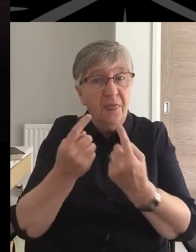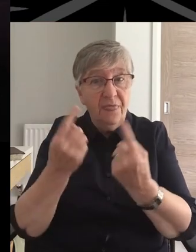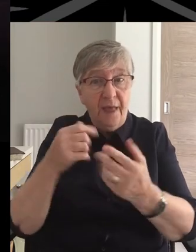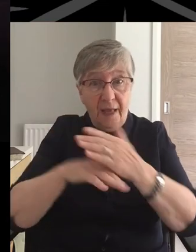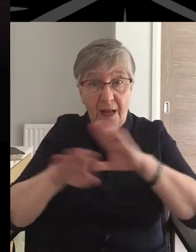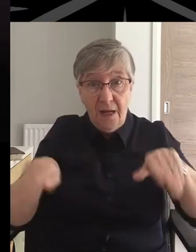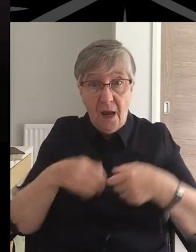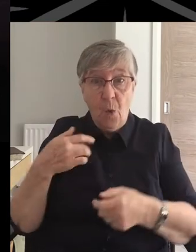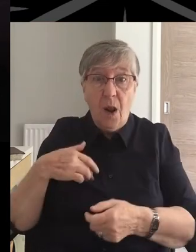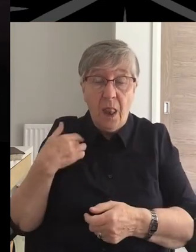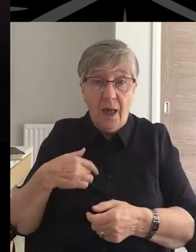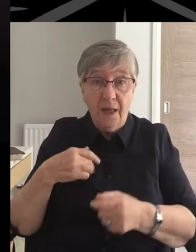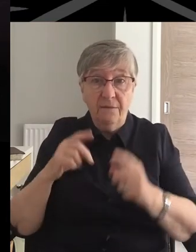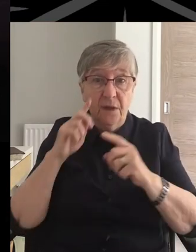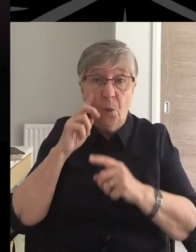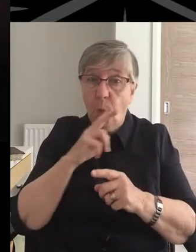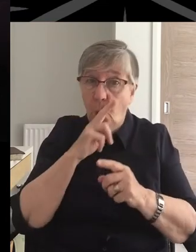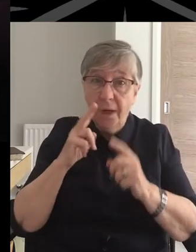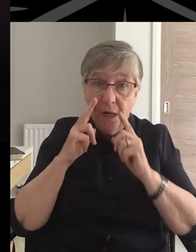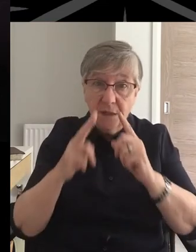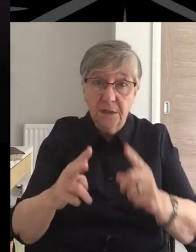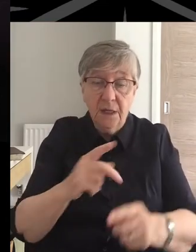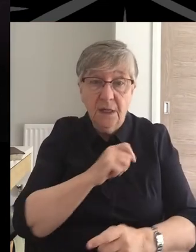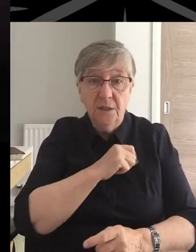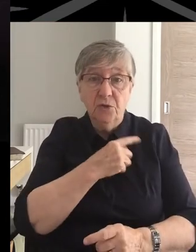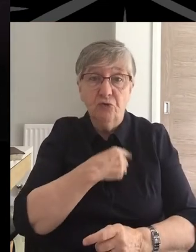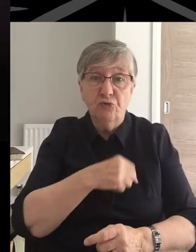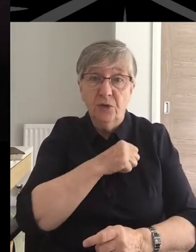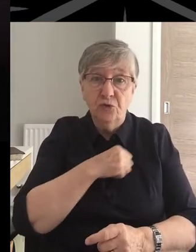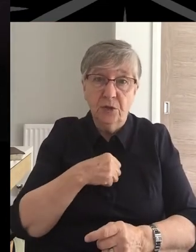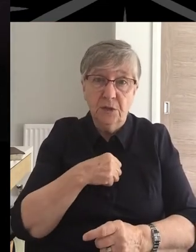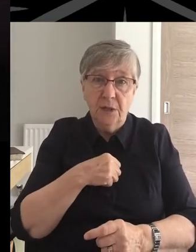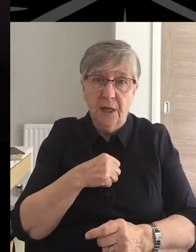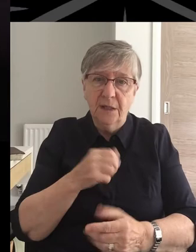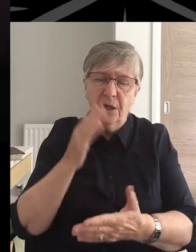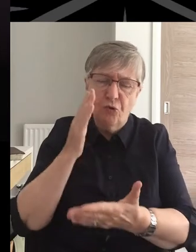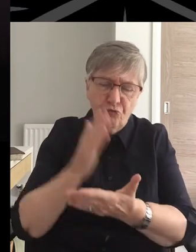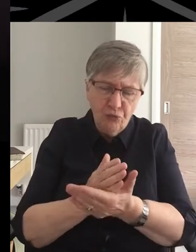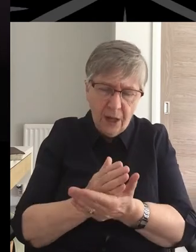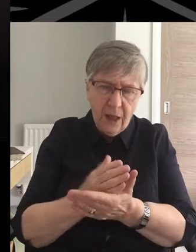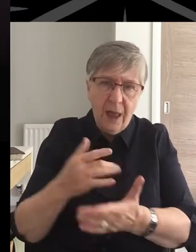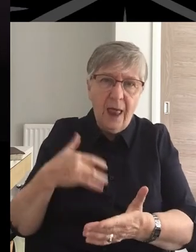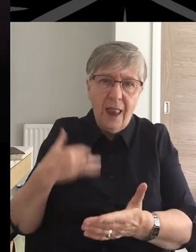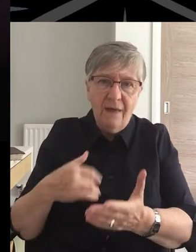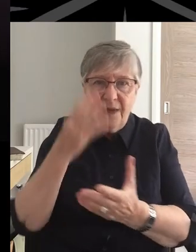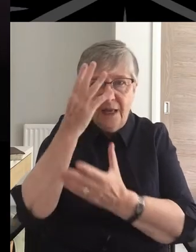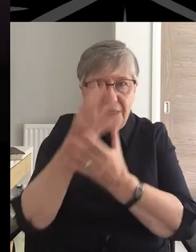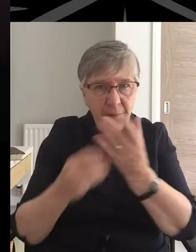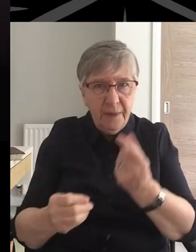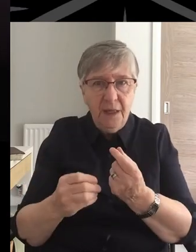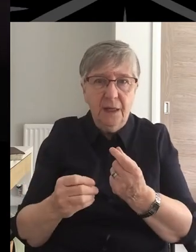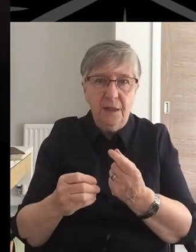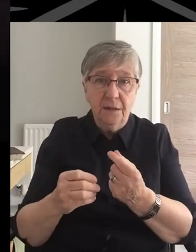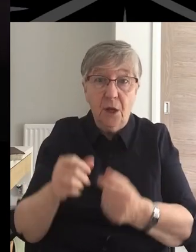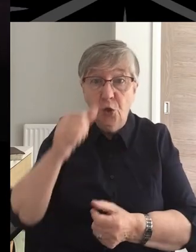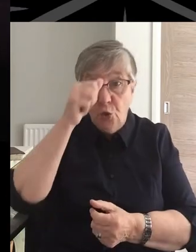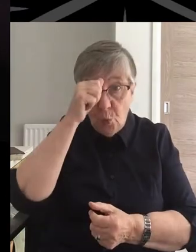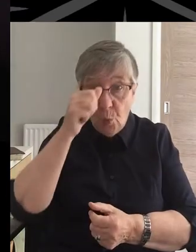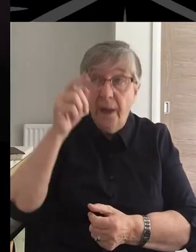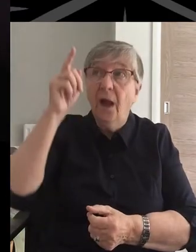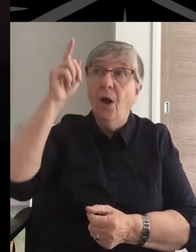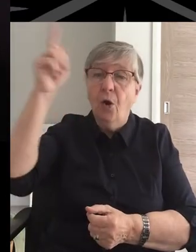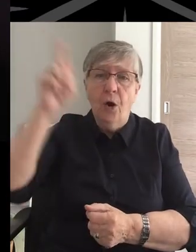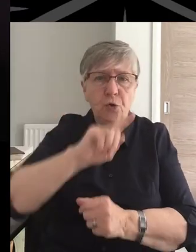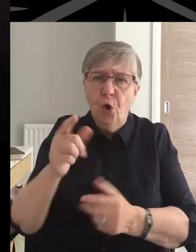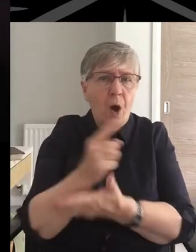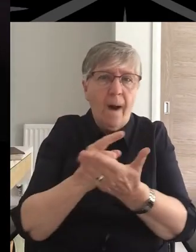lives and witness as Christians is a genuine living experience of God. It's about knowing God, not knowing about God,